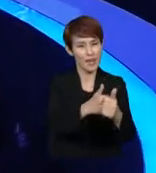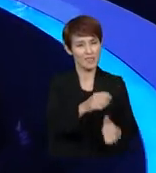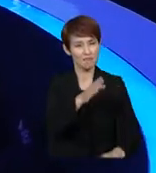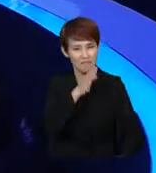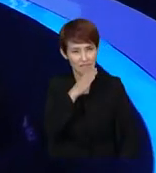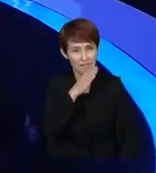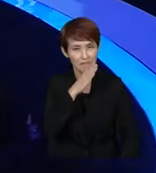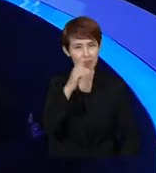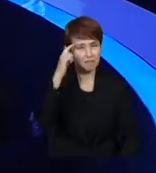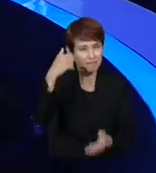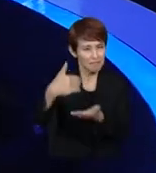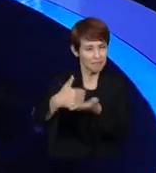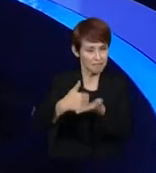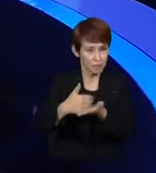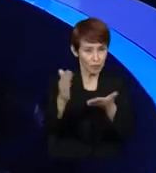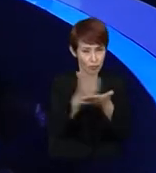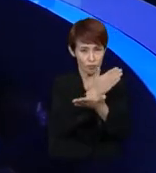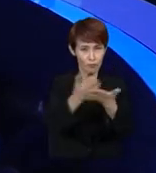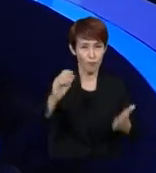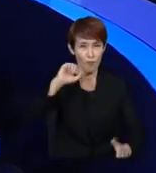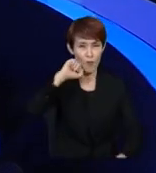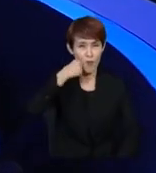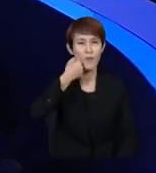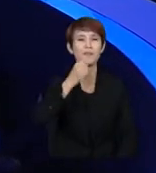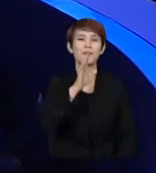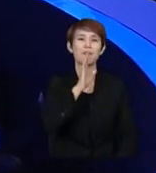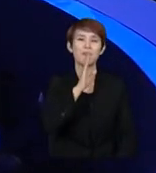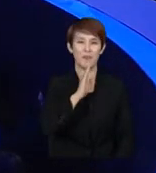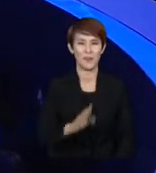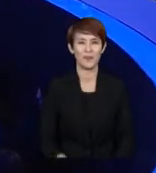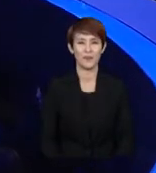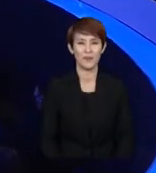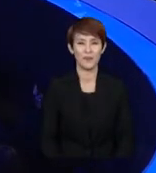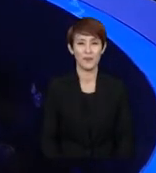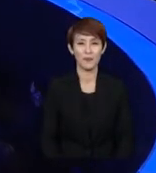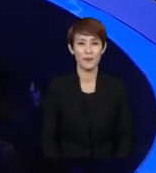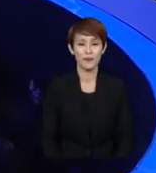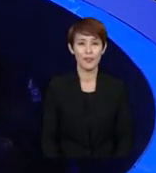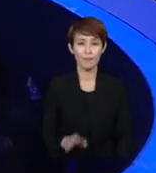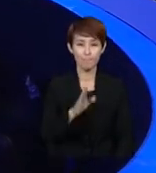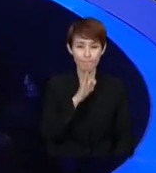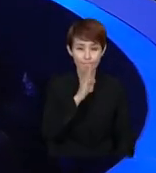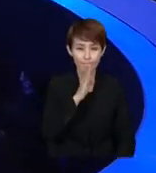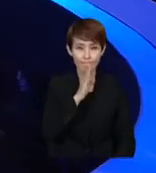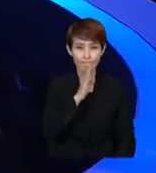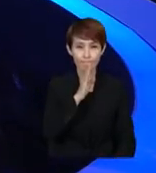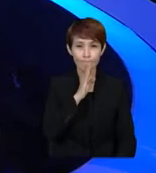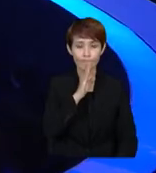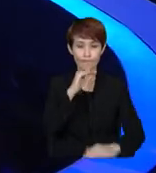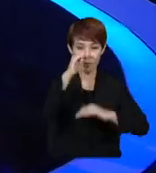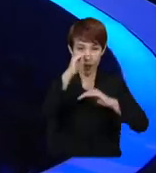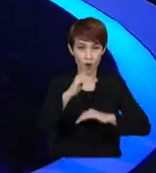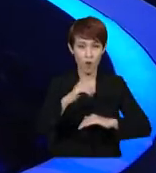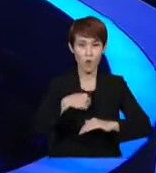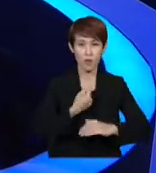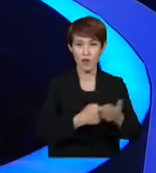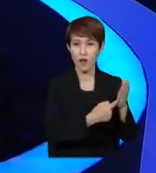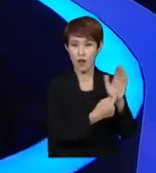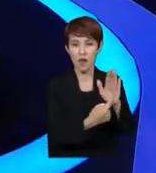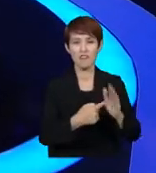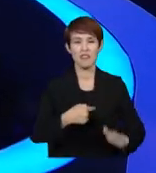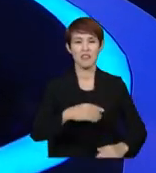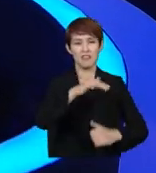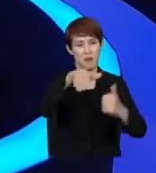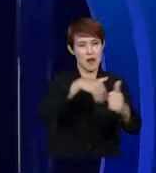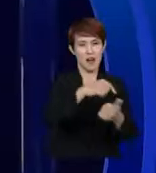The facts never really speak for themselves, even though we love using the expression, let the facts speak for themselves. None of us